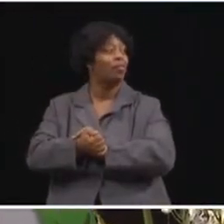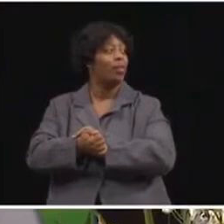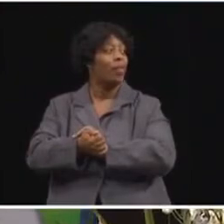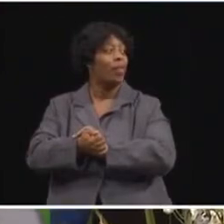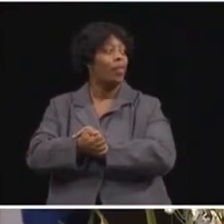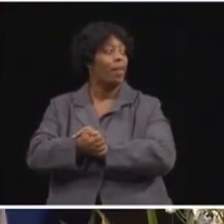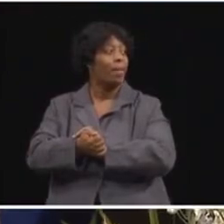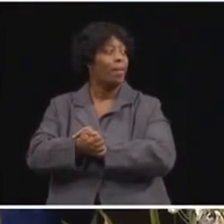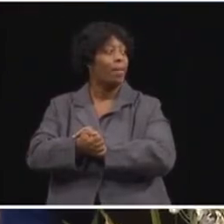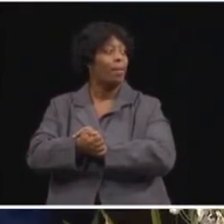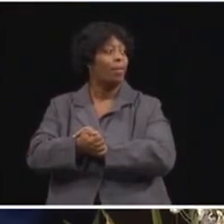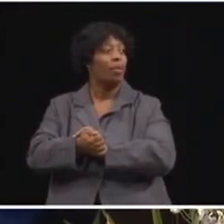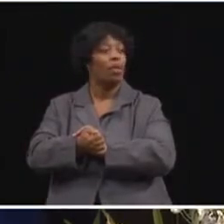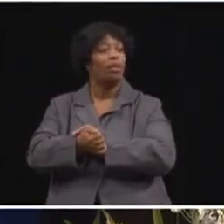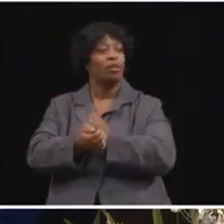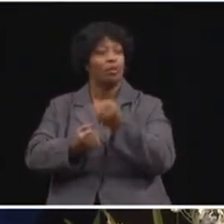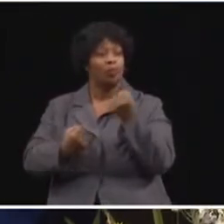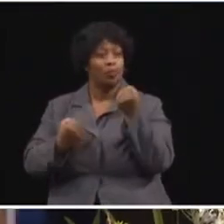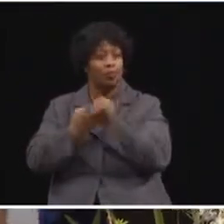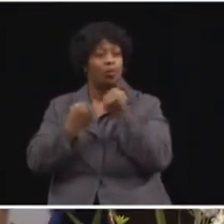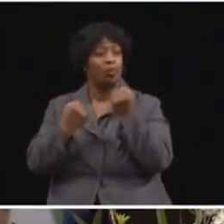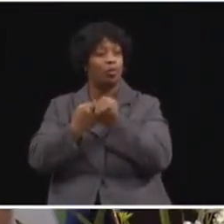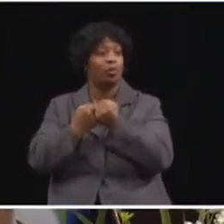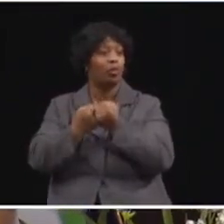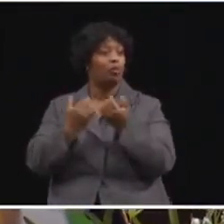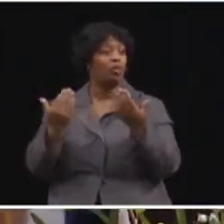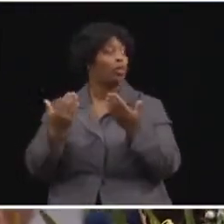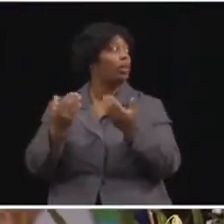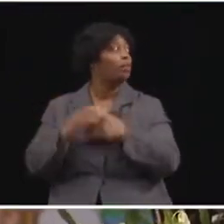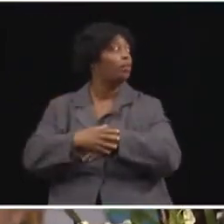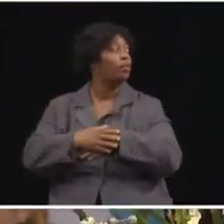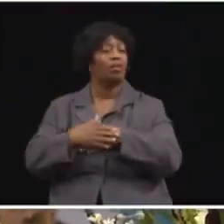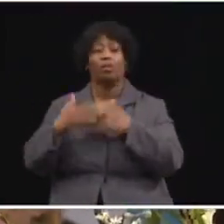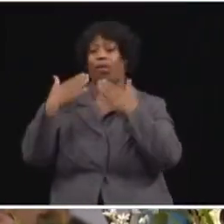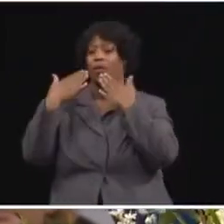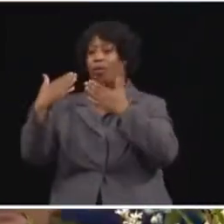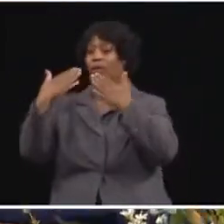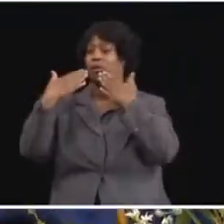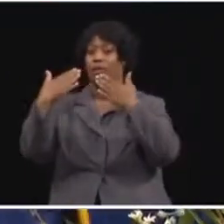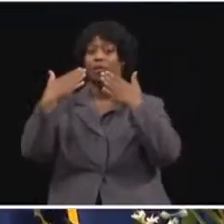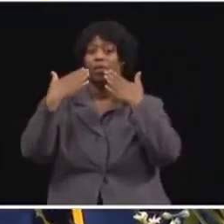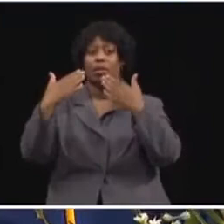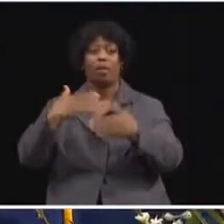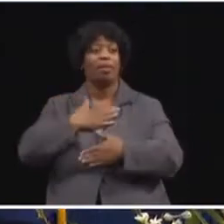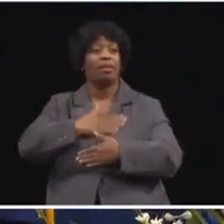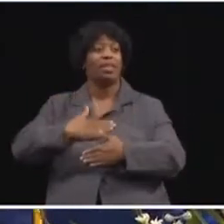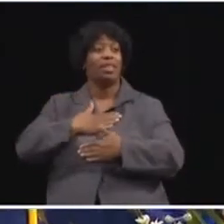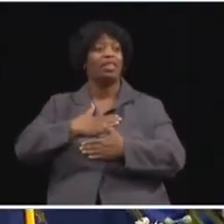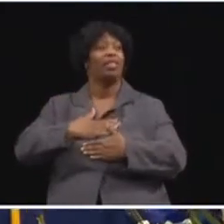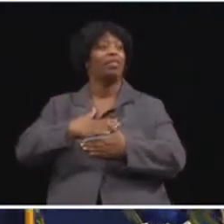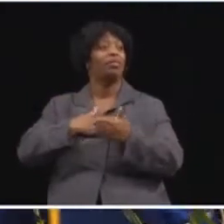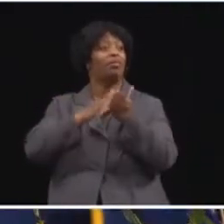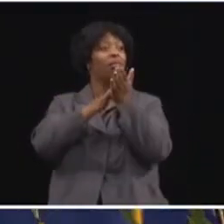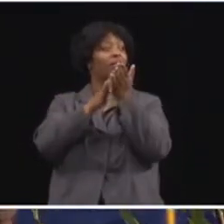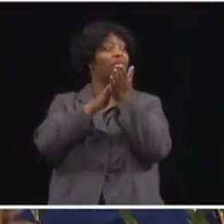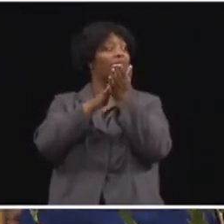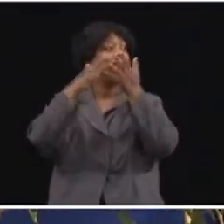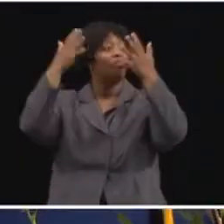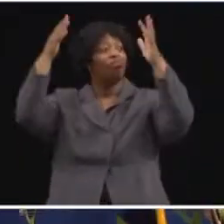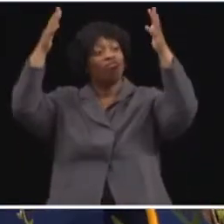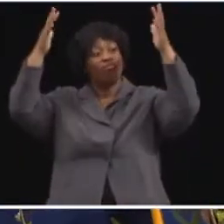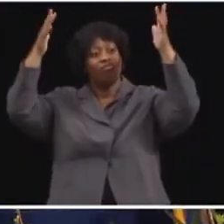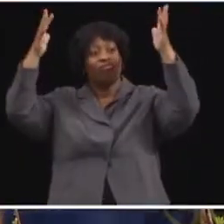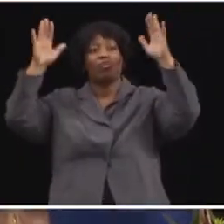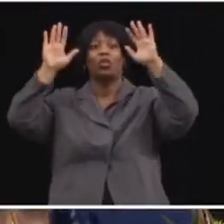and is a strong supporter of the university. Eric, please. Thank you. Thank you so much. And please give it up for our president. Our president is